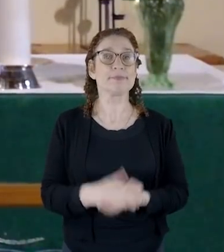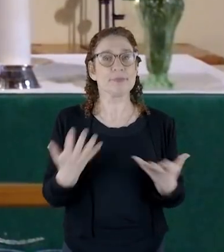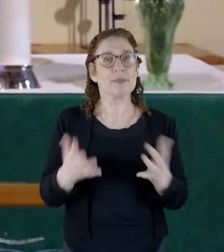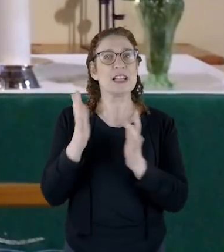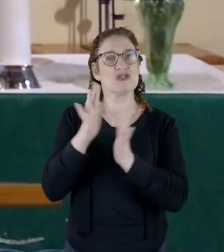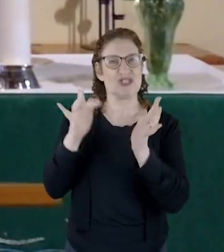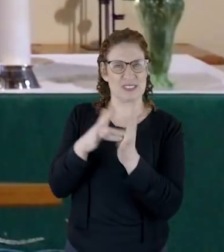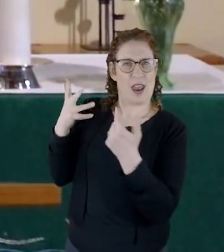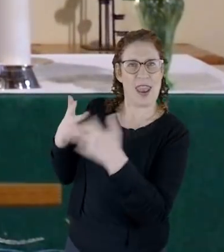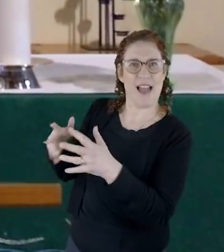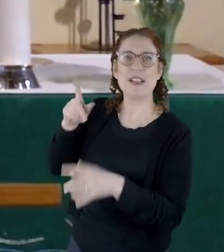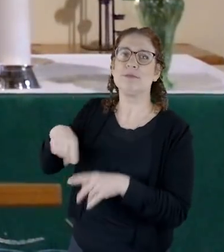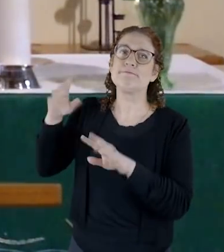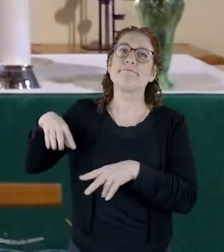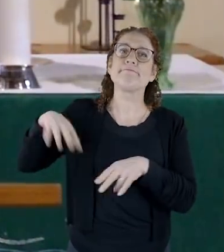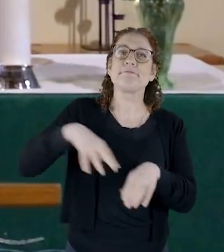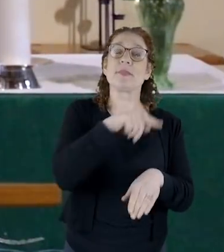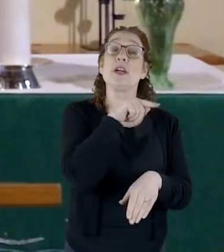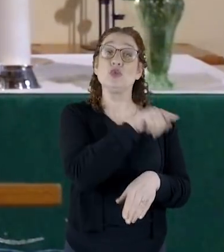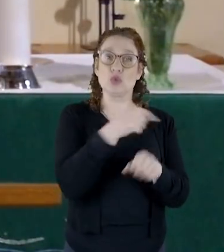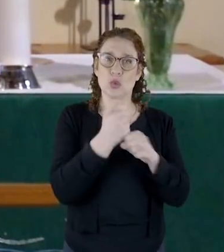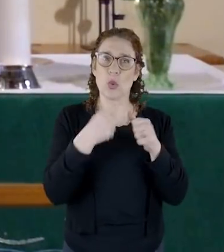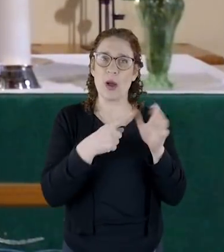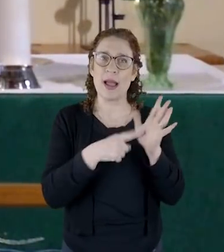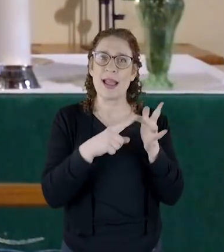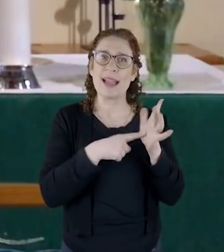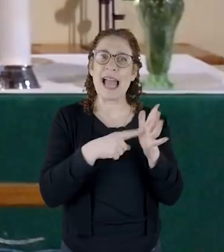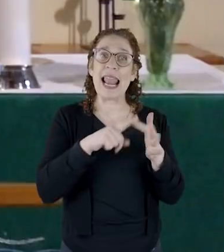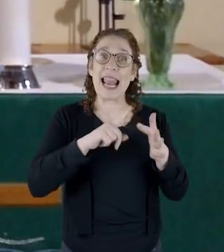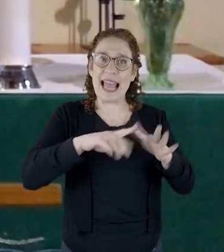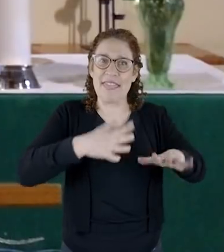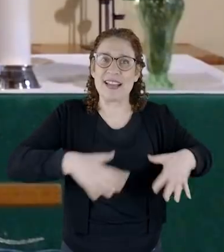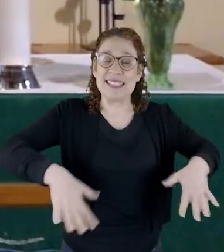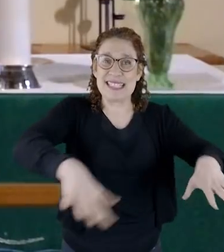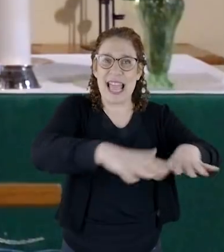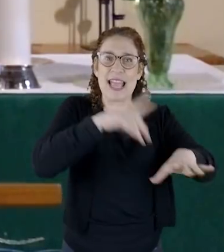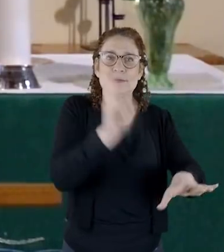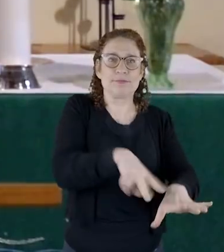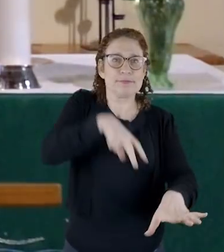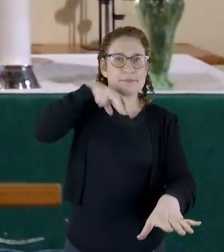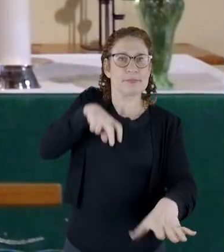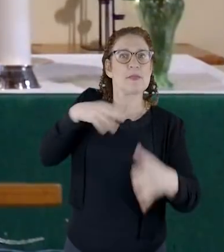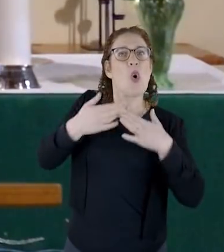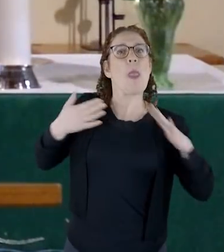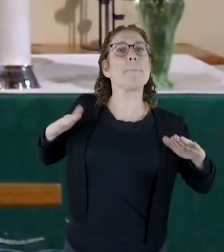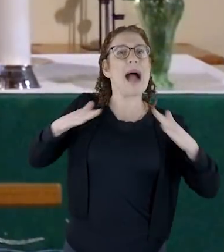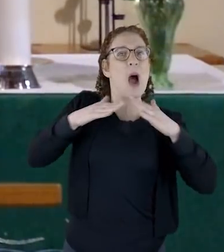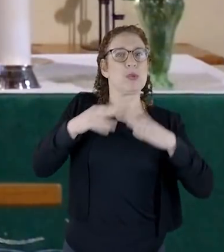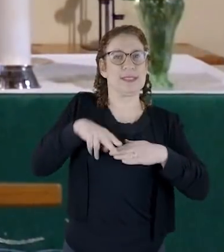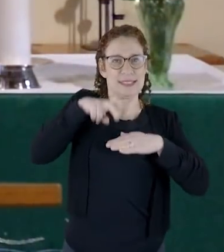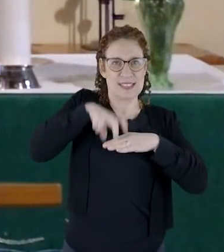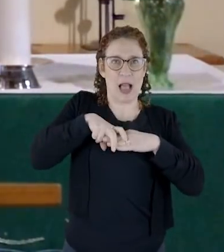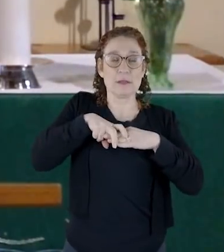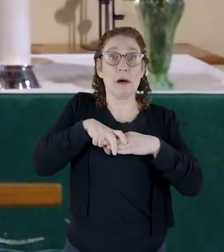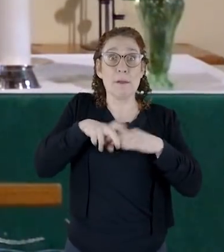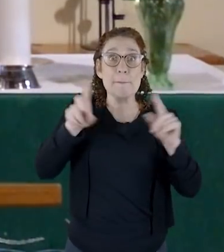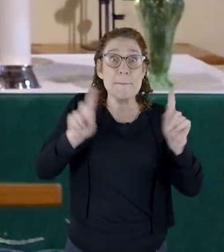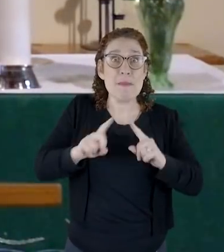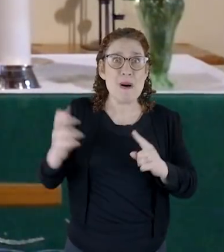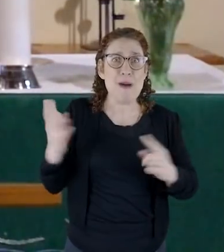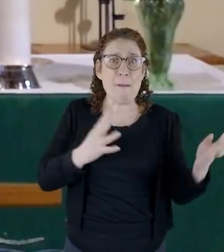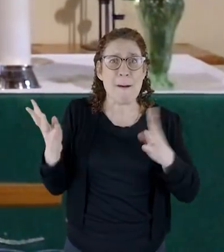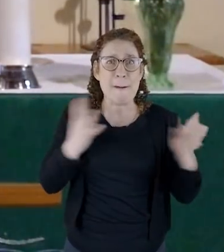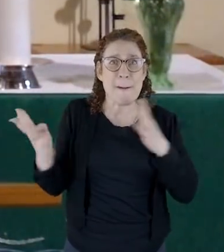After Jesus had left that place, he passed along the Sea of Galilee, and he went up the mountain where he sat down.